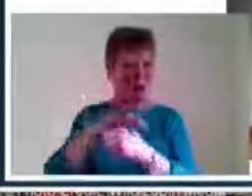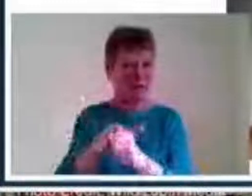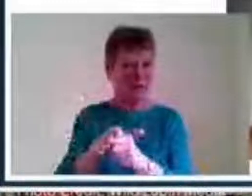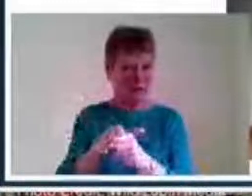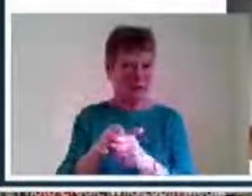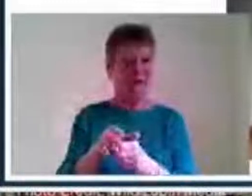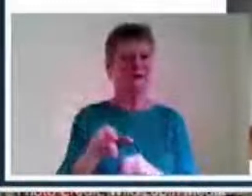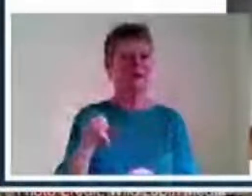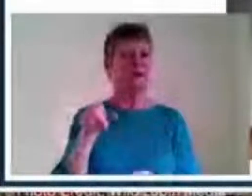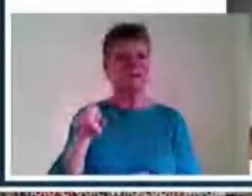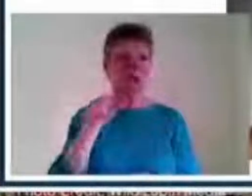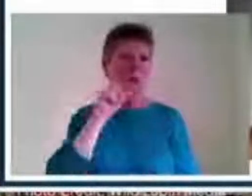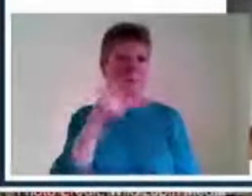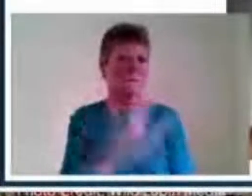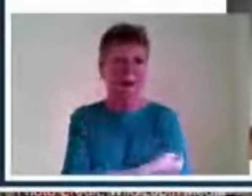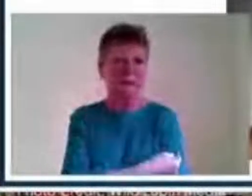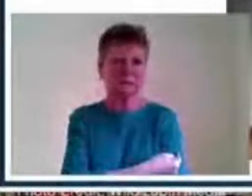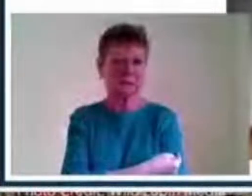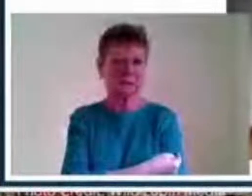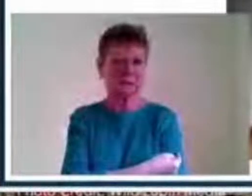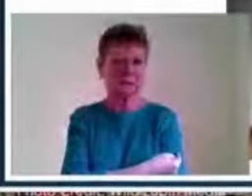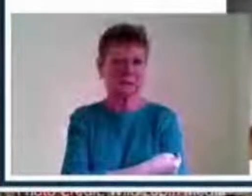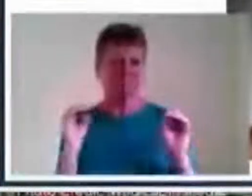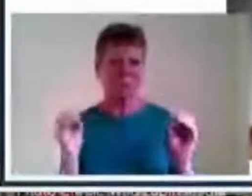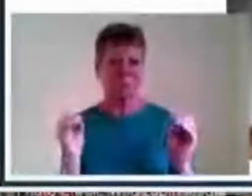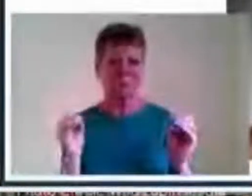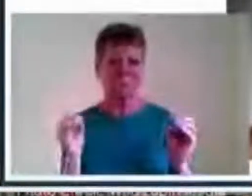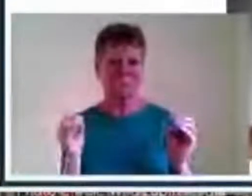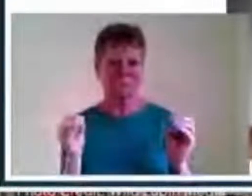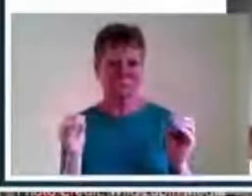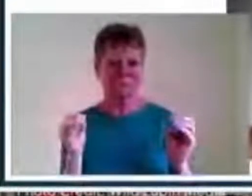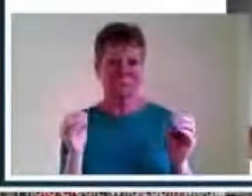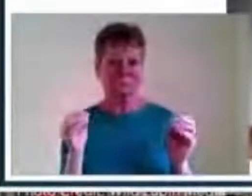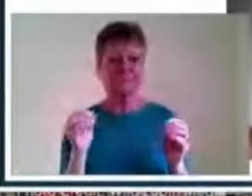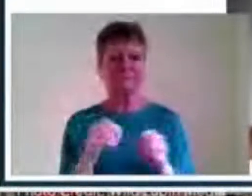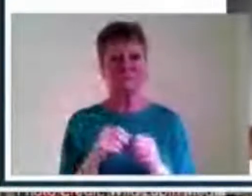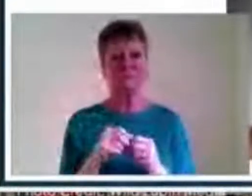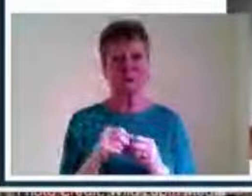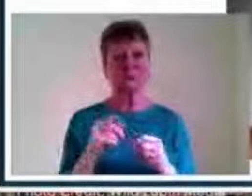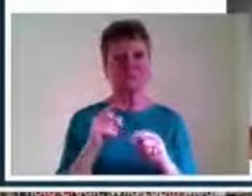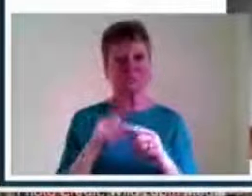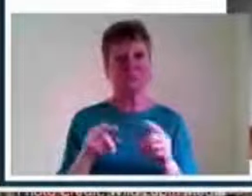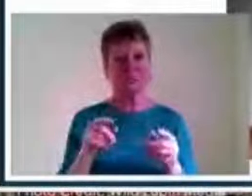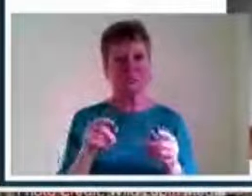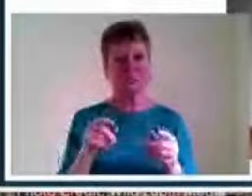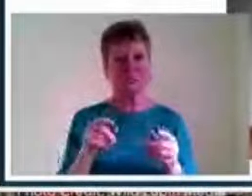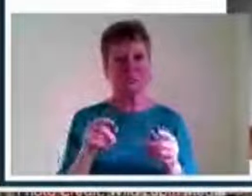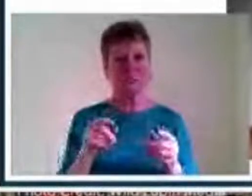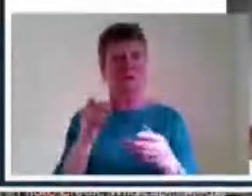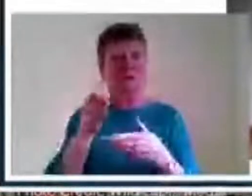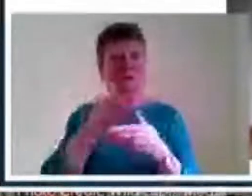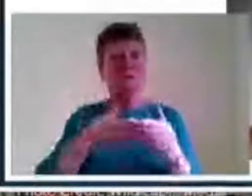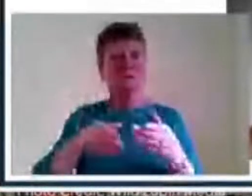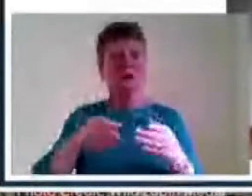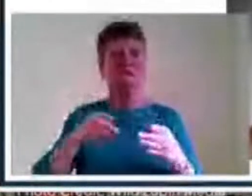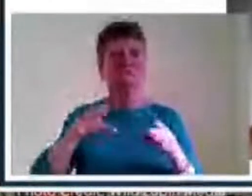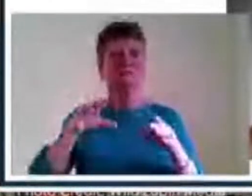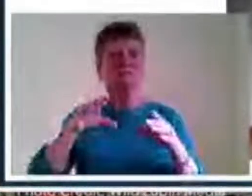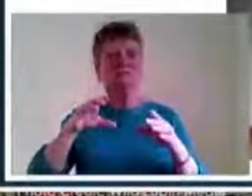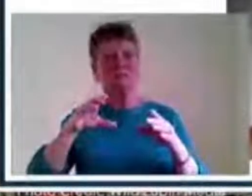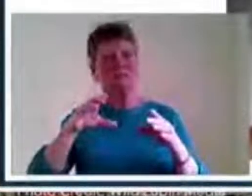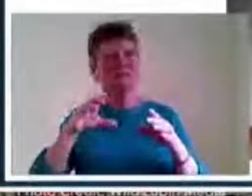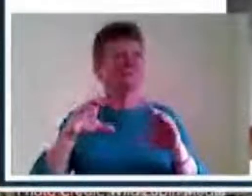were unvaccinated. That's out of total population or total group that represents just a little bit